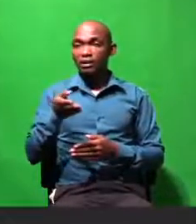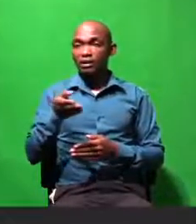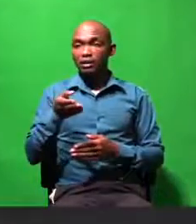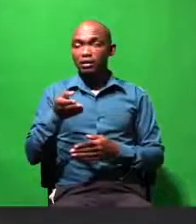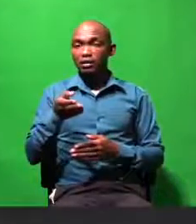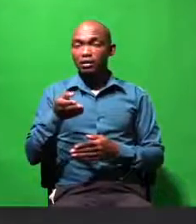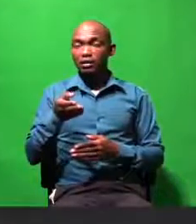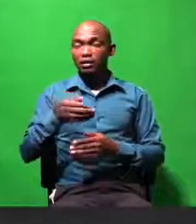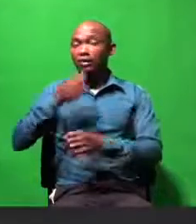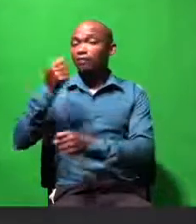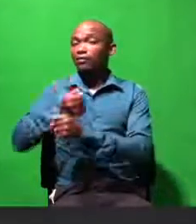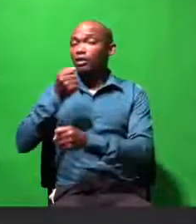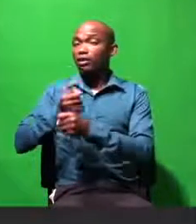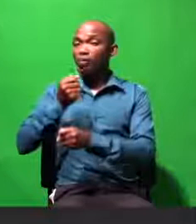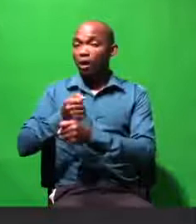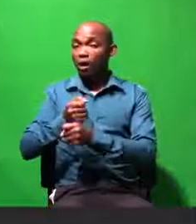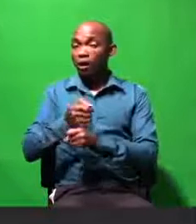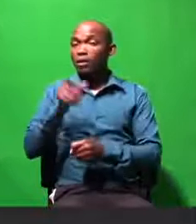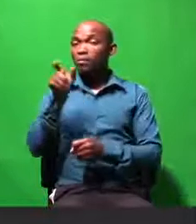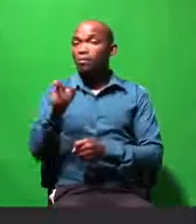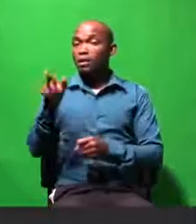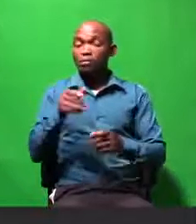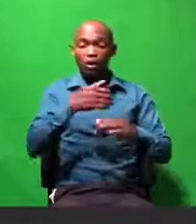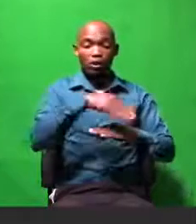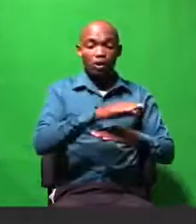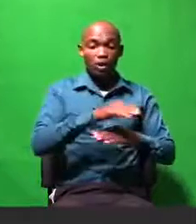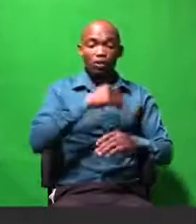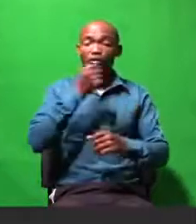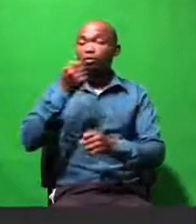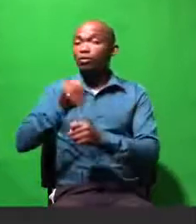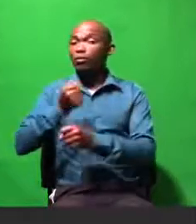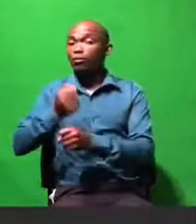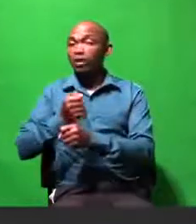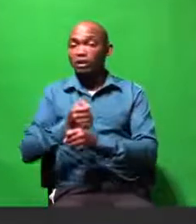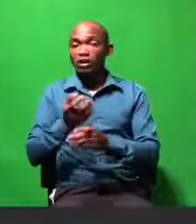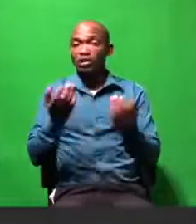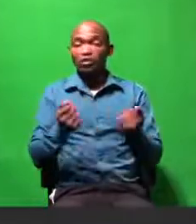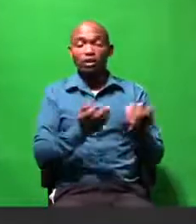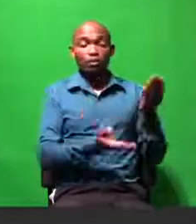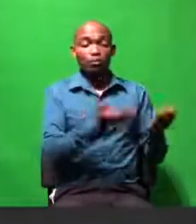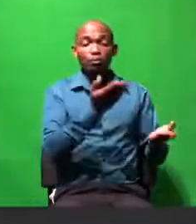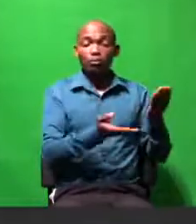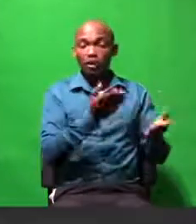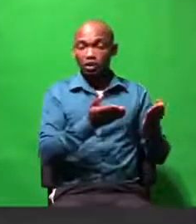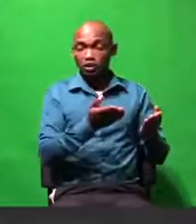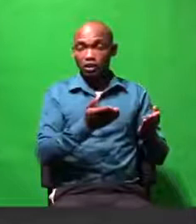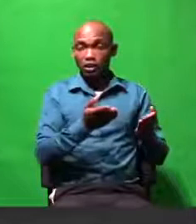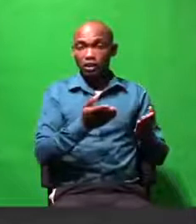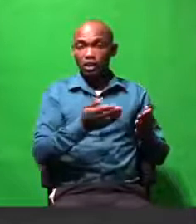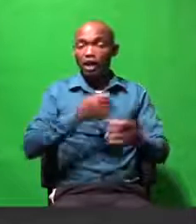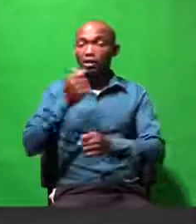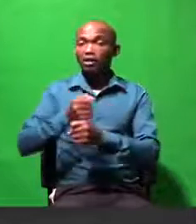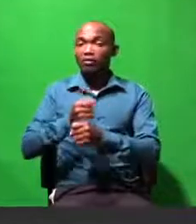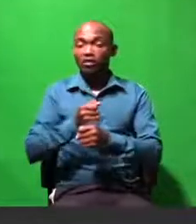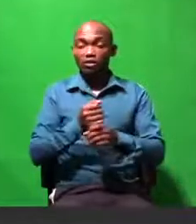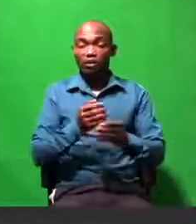field work. The people now are going to the field in order to measure, to make the activity of